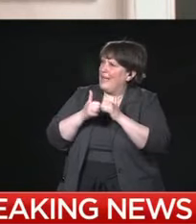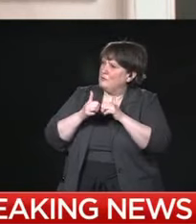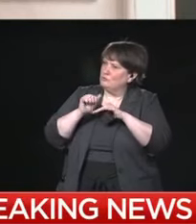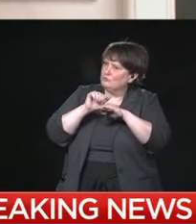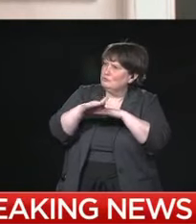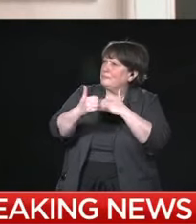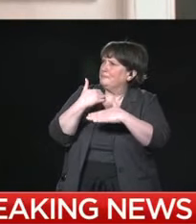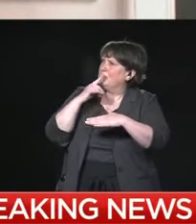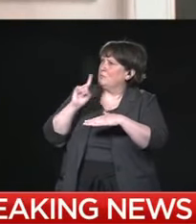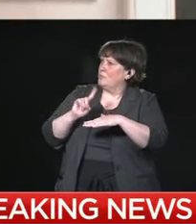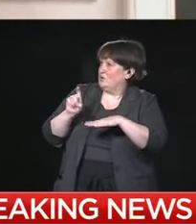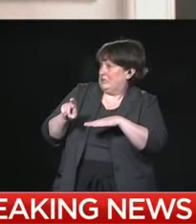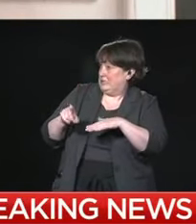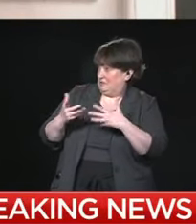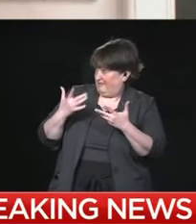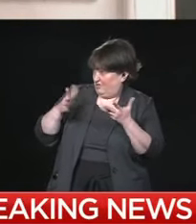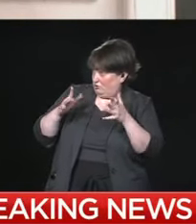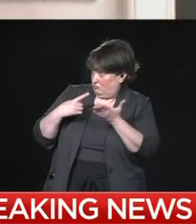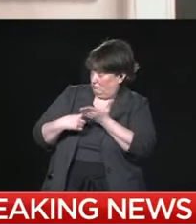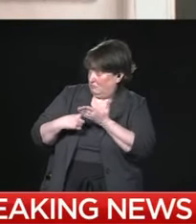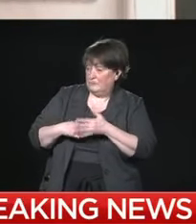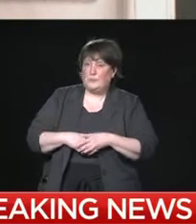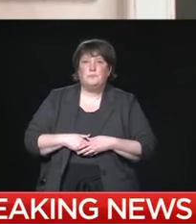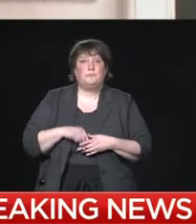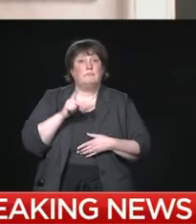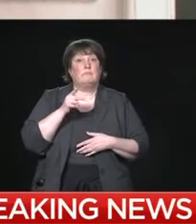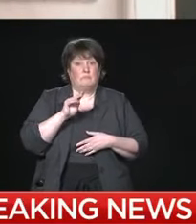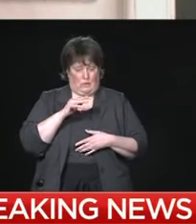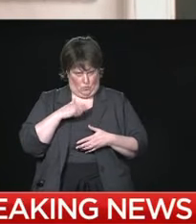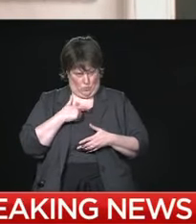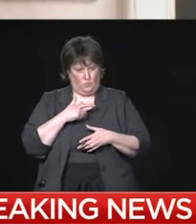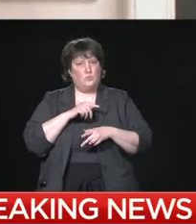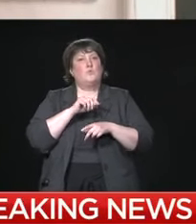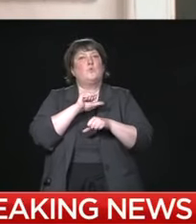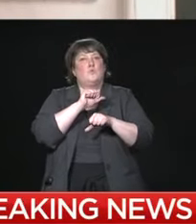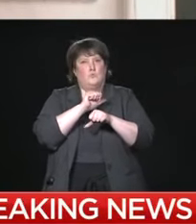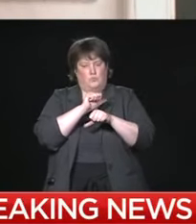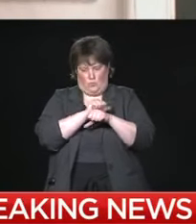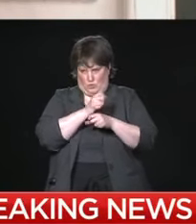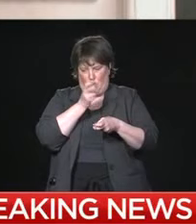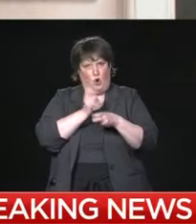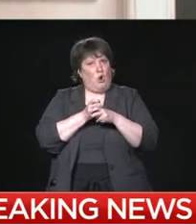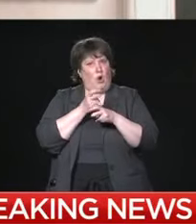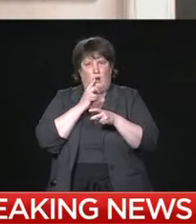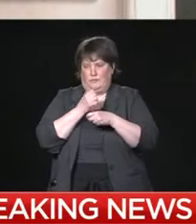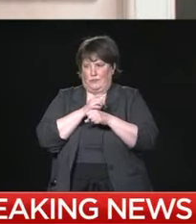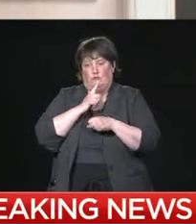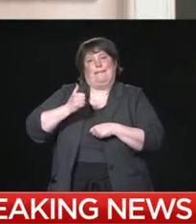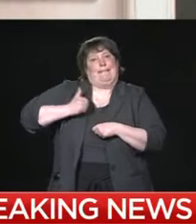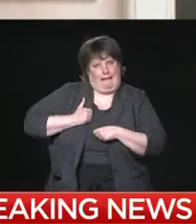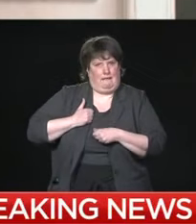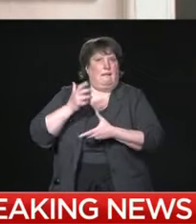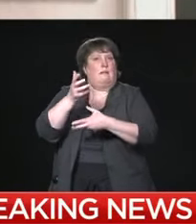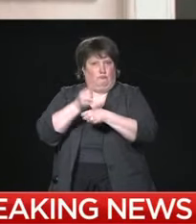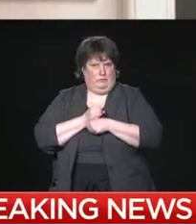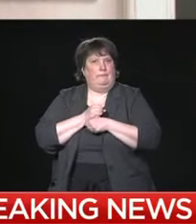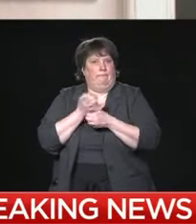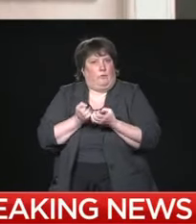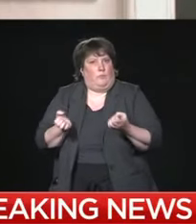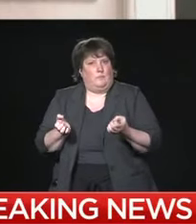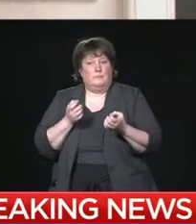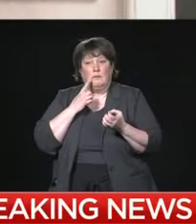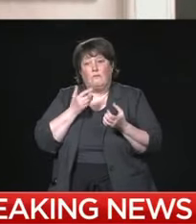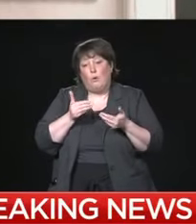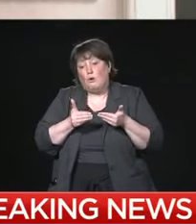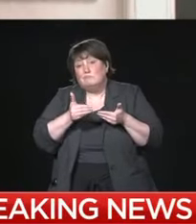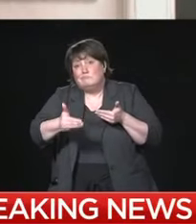to priority areas. We are working very hard to ensure that Canada receives the equipment that we need, both in the